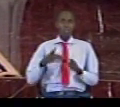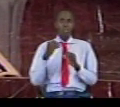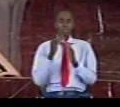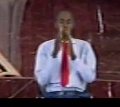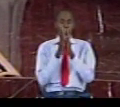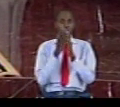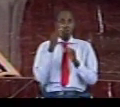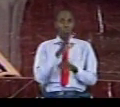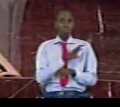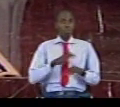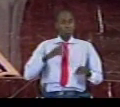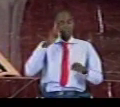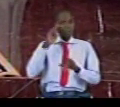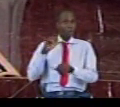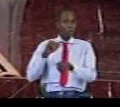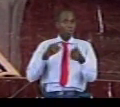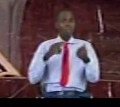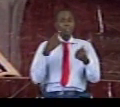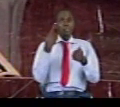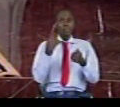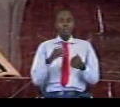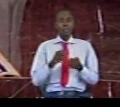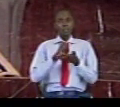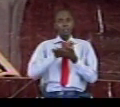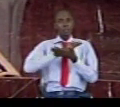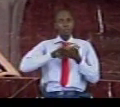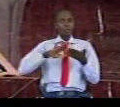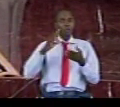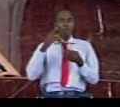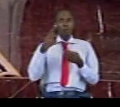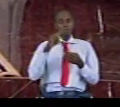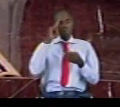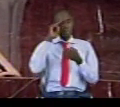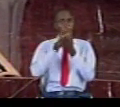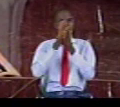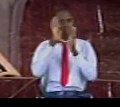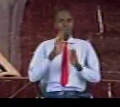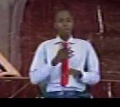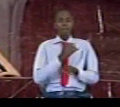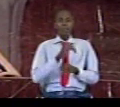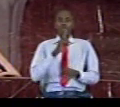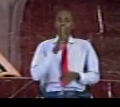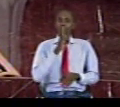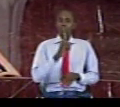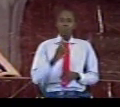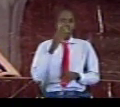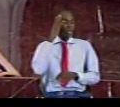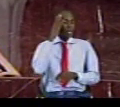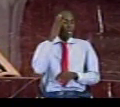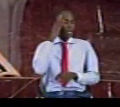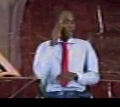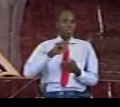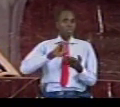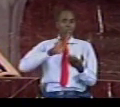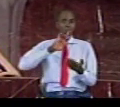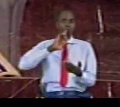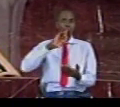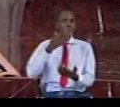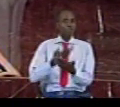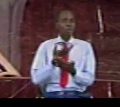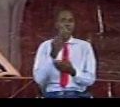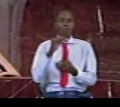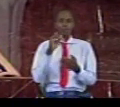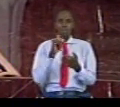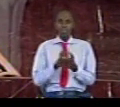the sanctification of the believer, and the real experience, the evidence of that experience. But now